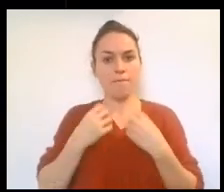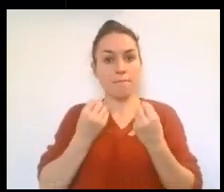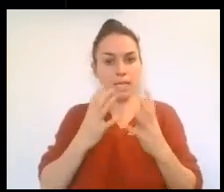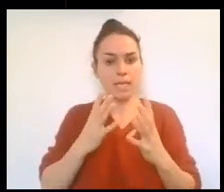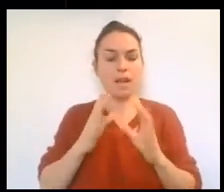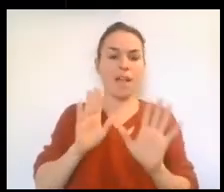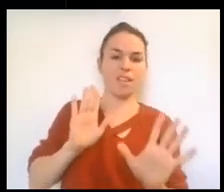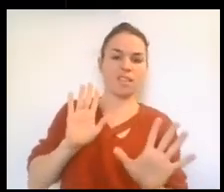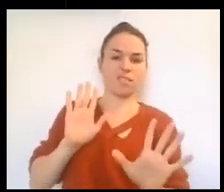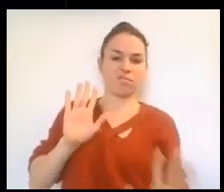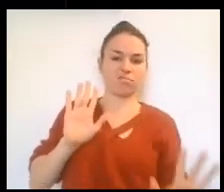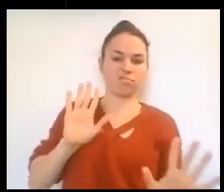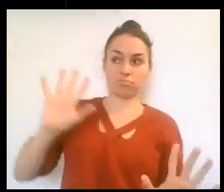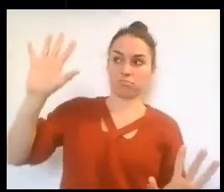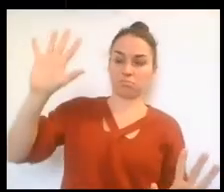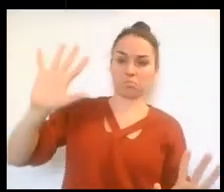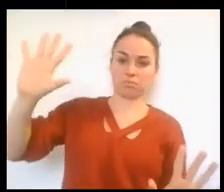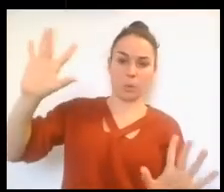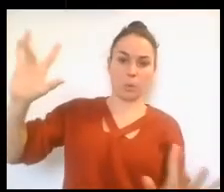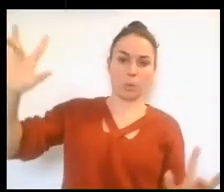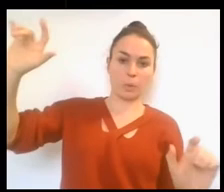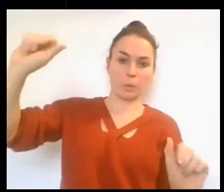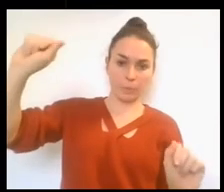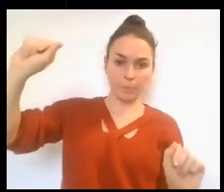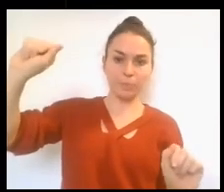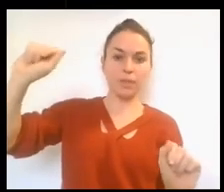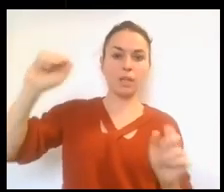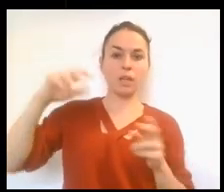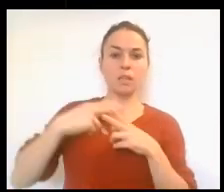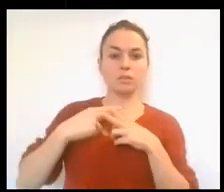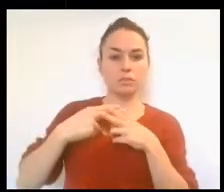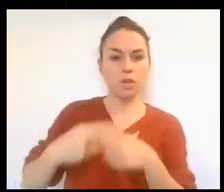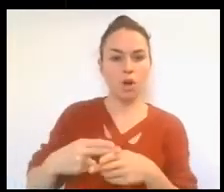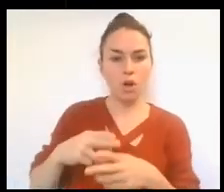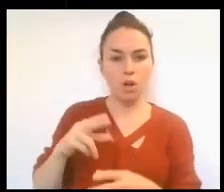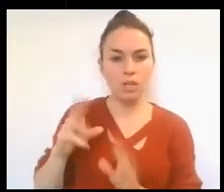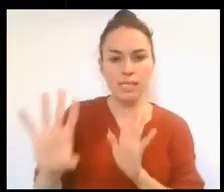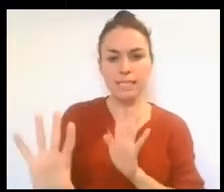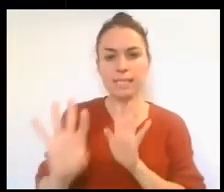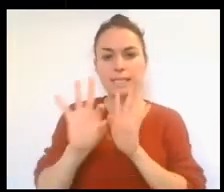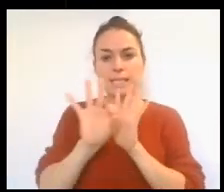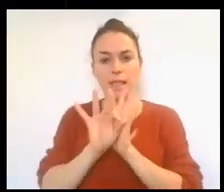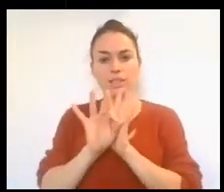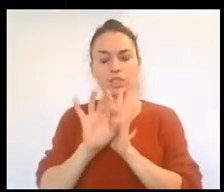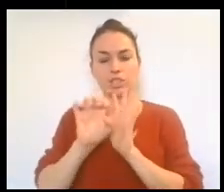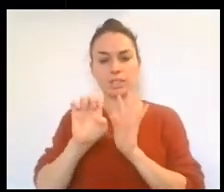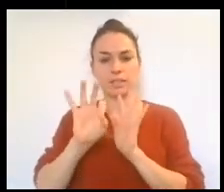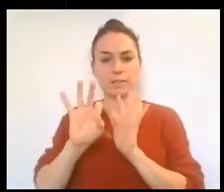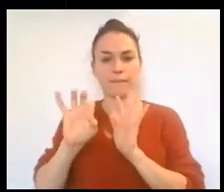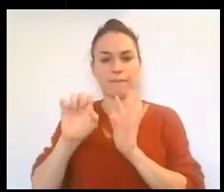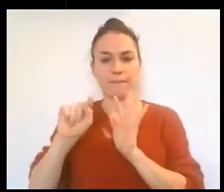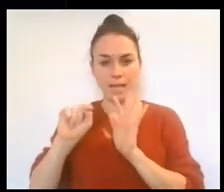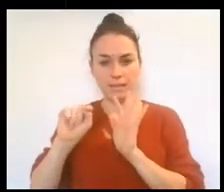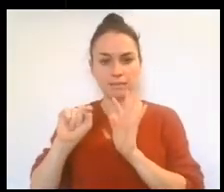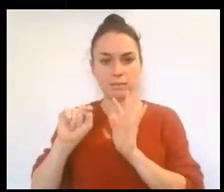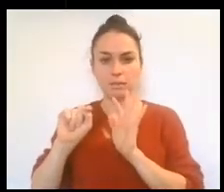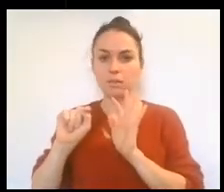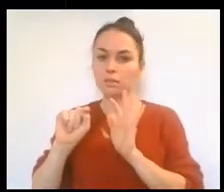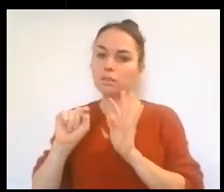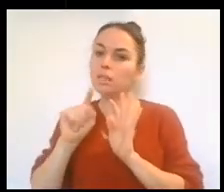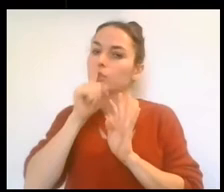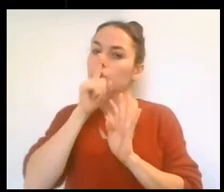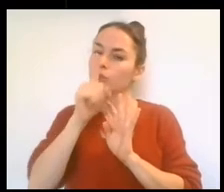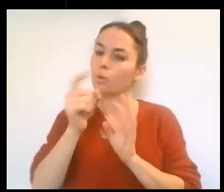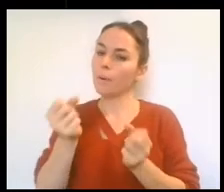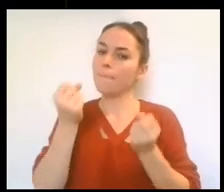upper right. That is what we call a selection effect. Any galaxies here, of which many must exist, were too faint